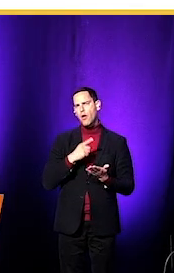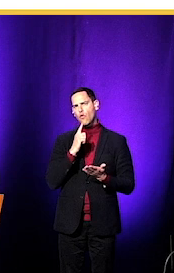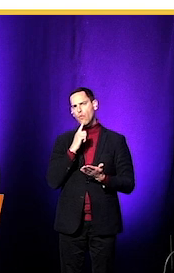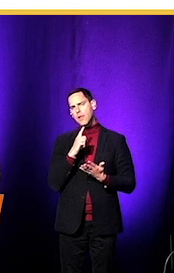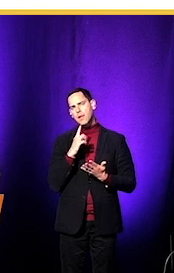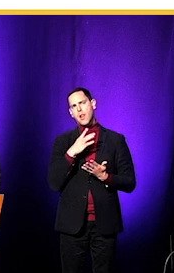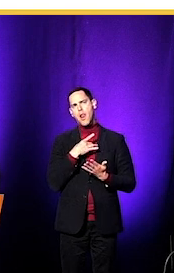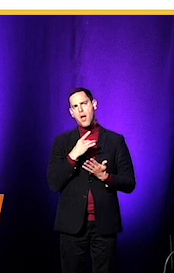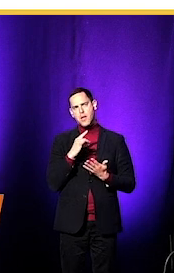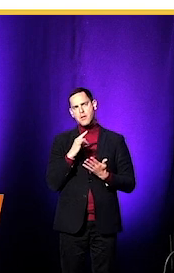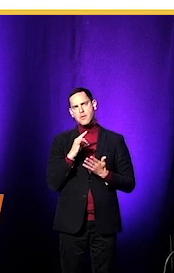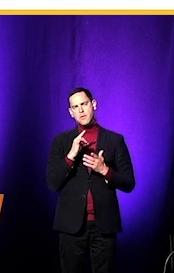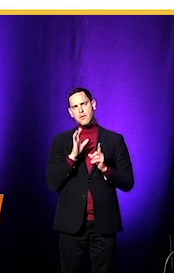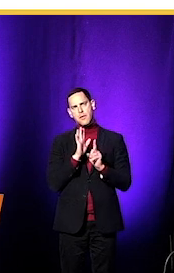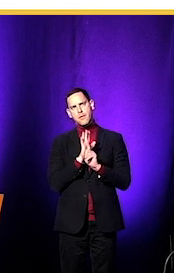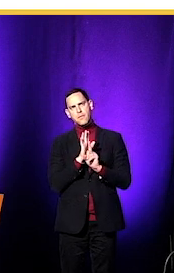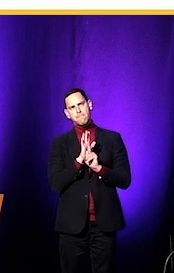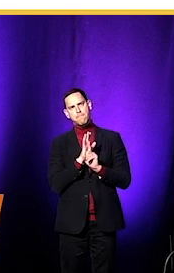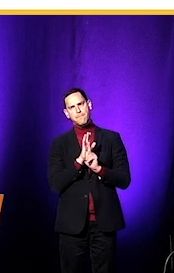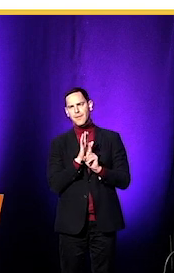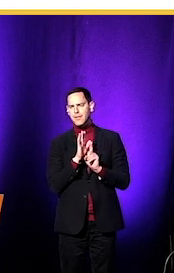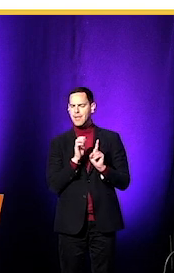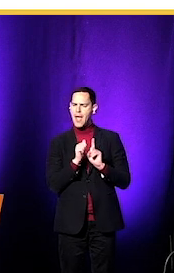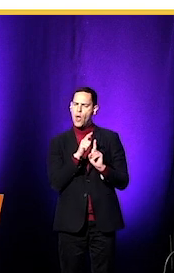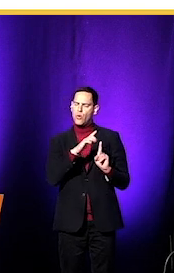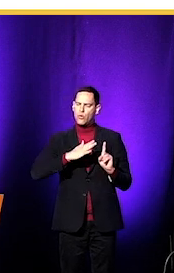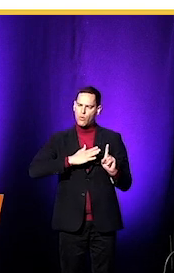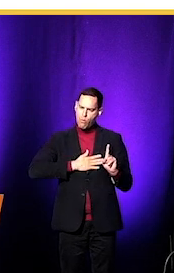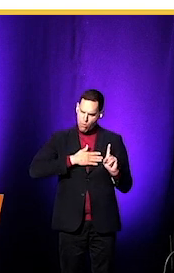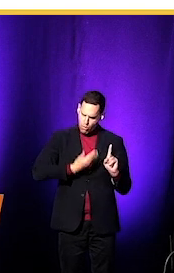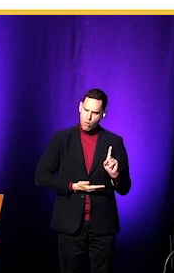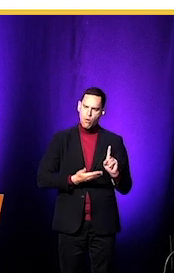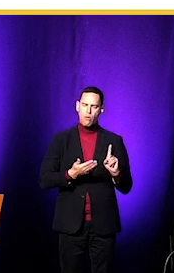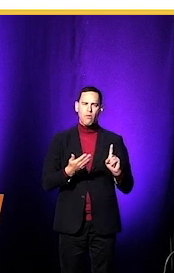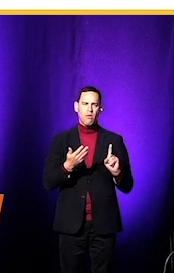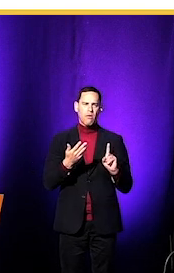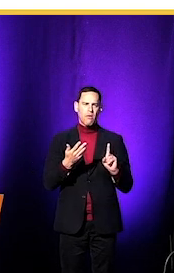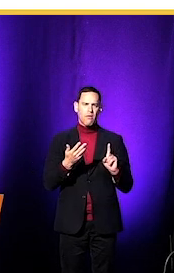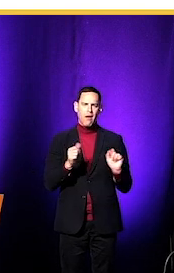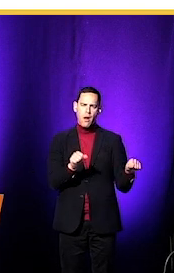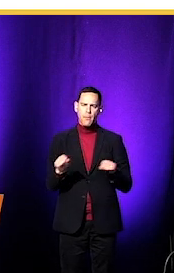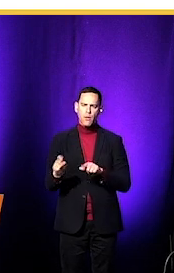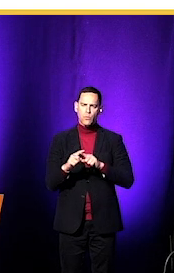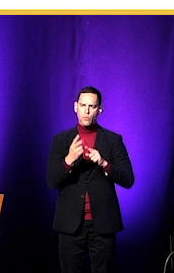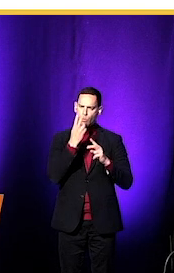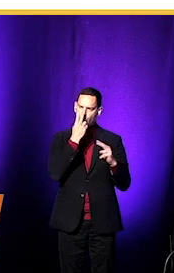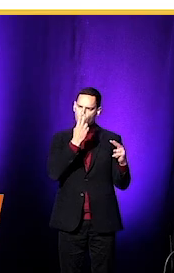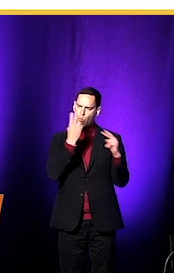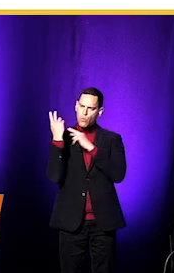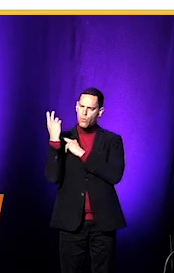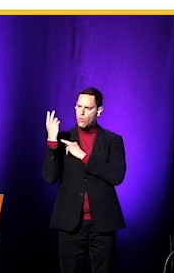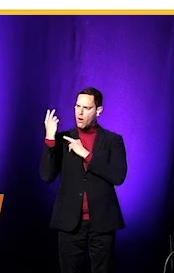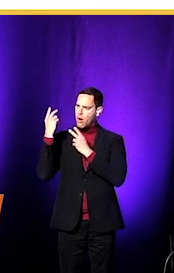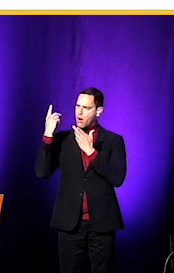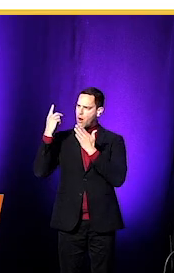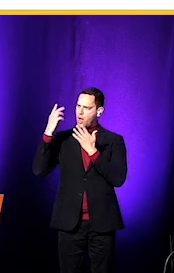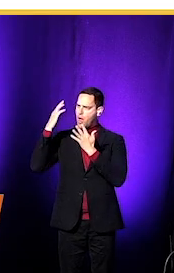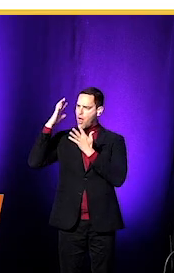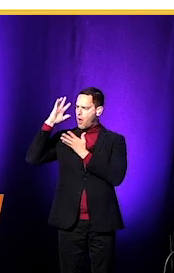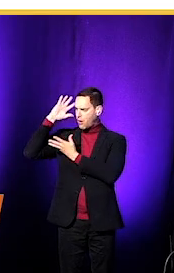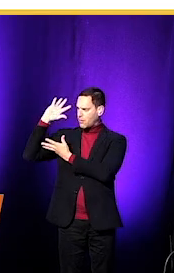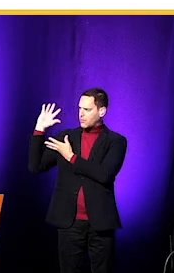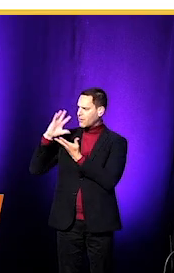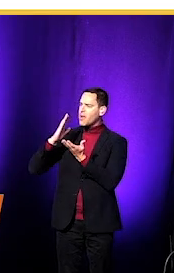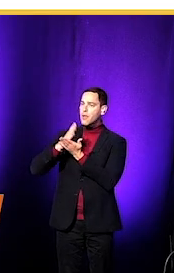is your willingness to revisit some of your ideas and trouble them, right? And